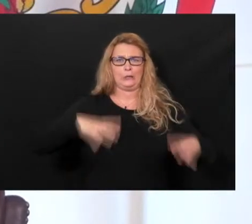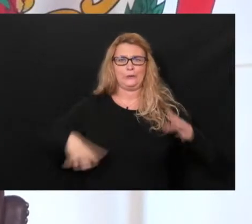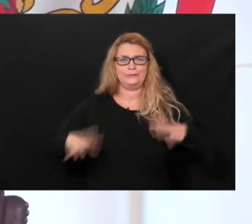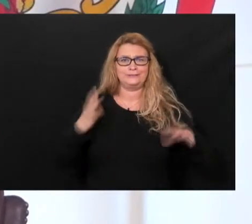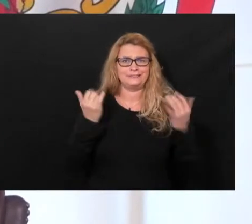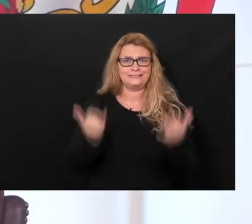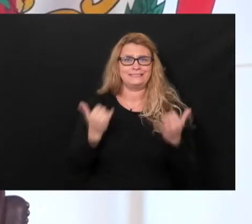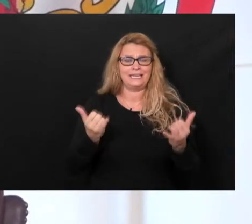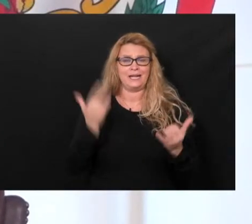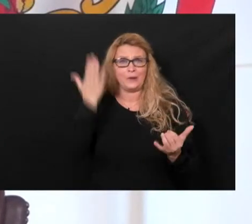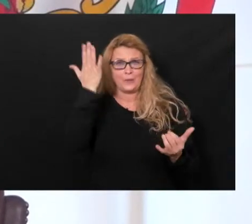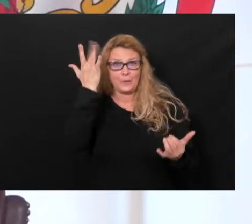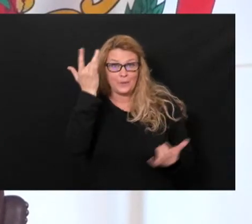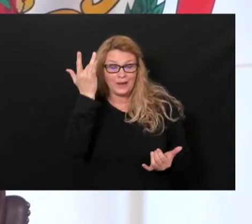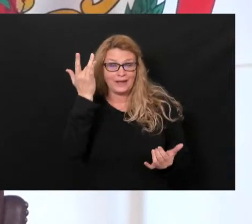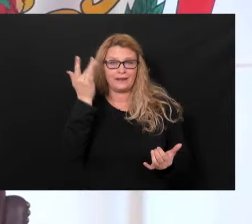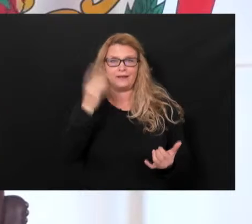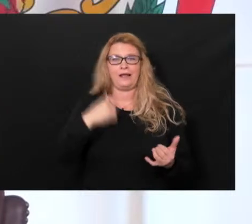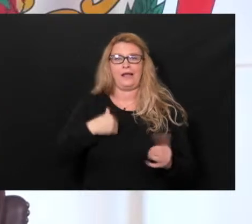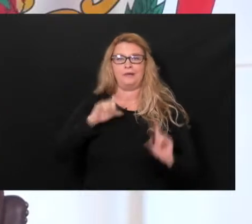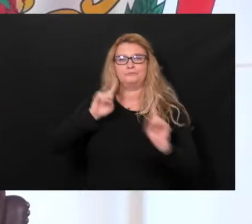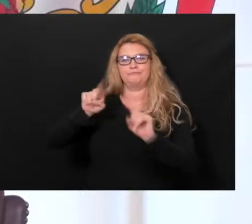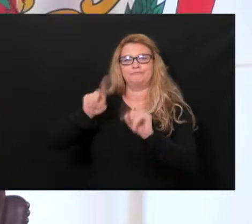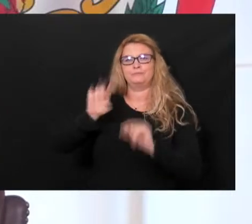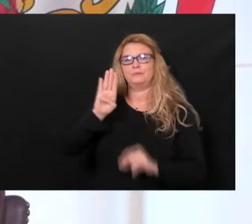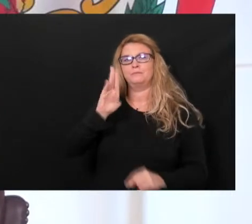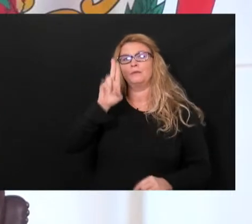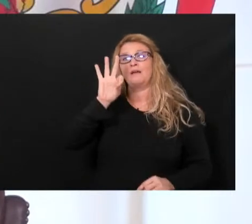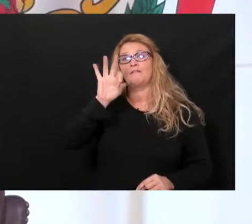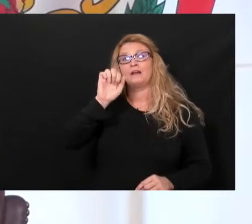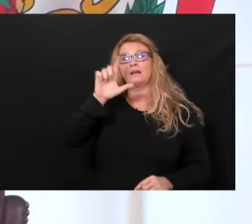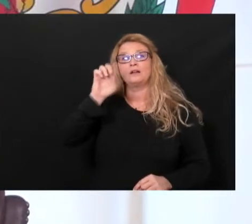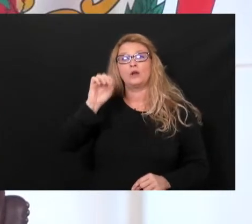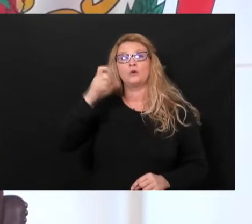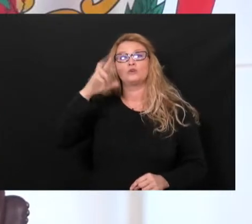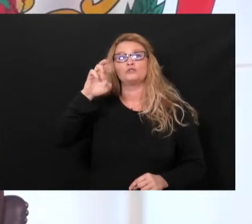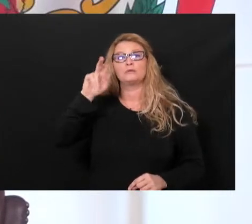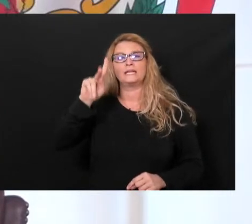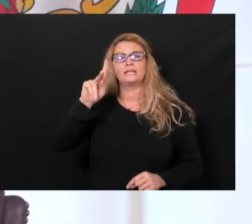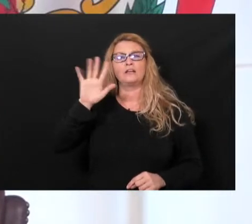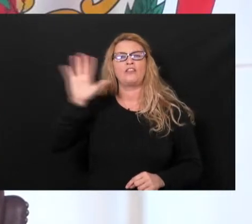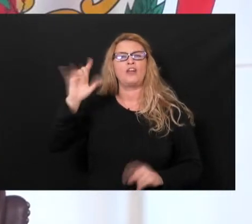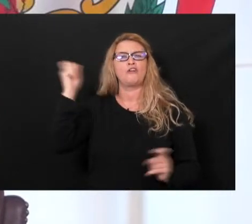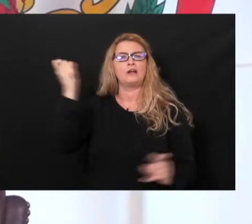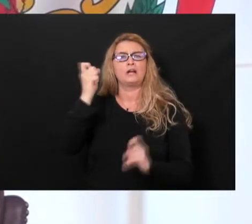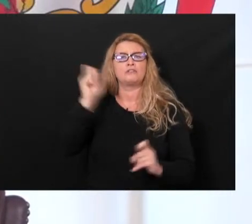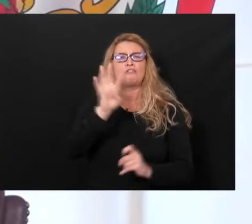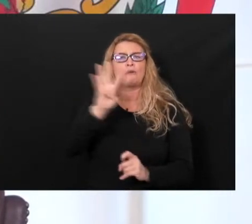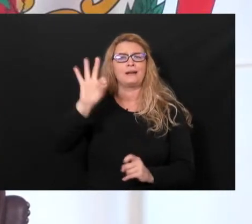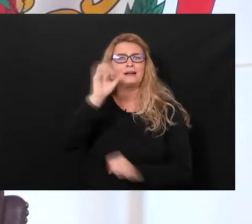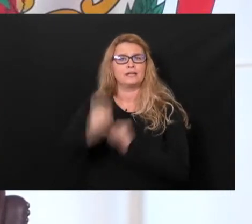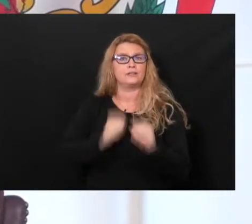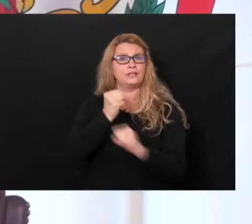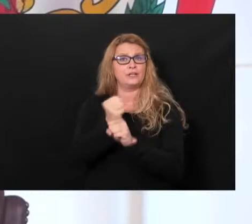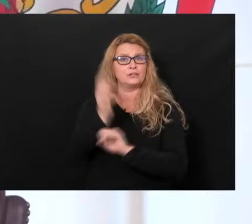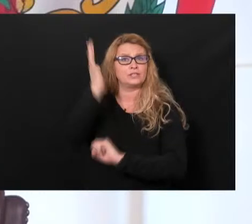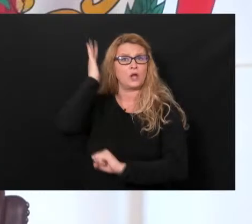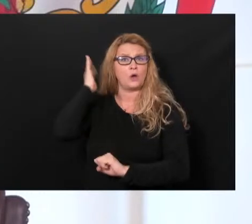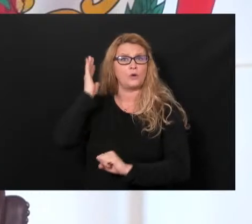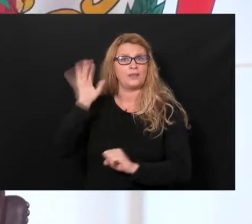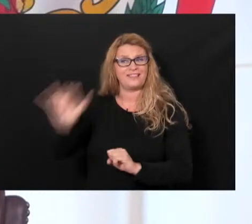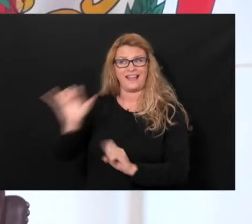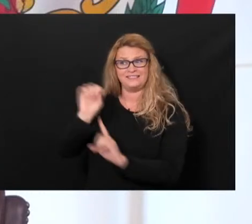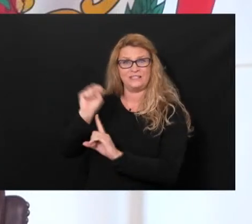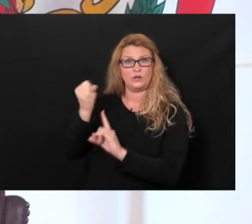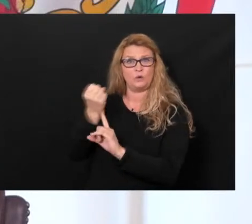to Buffalo Creek on the anniversary 49 years ago. A situation that